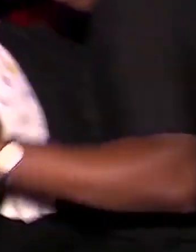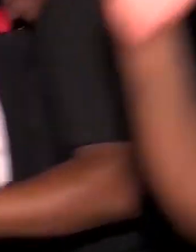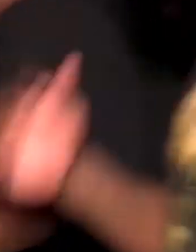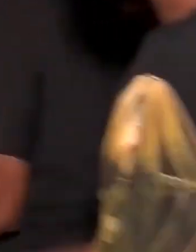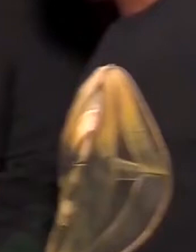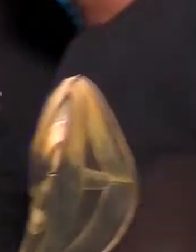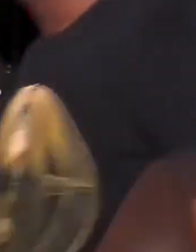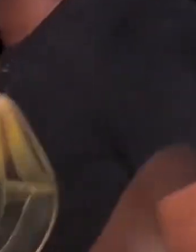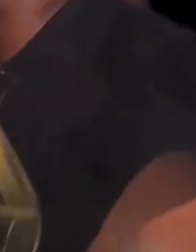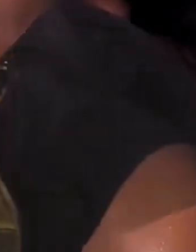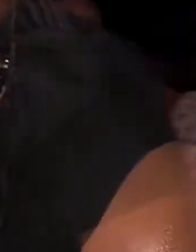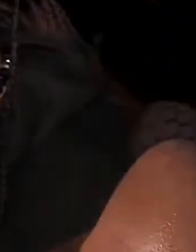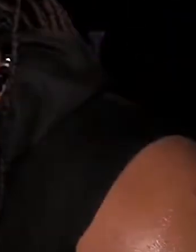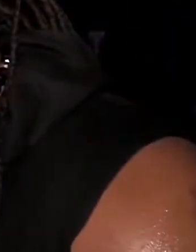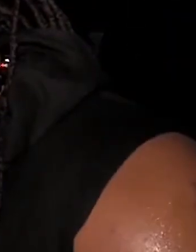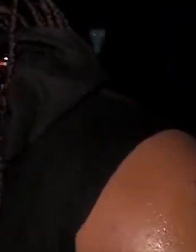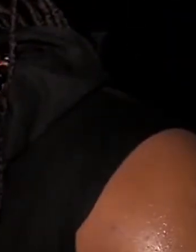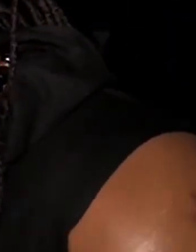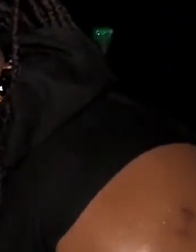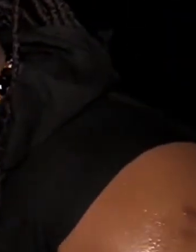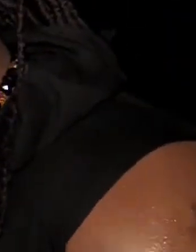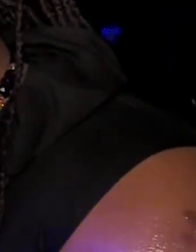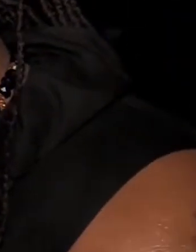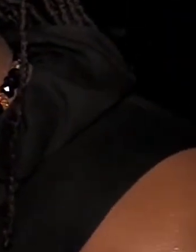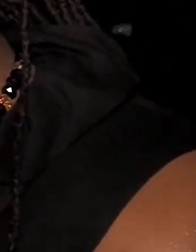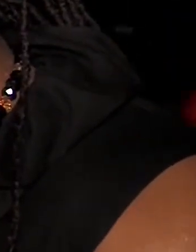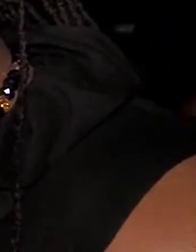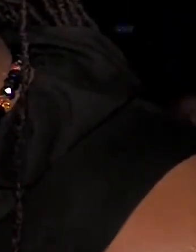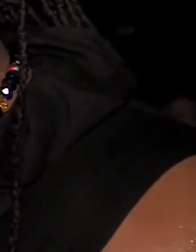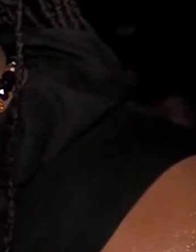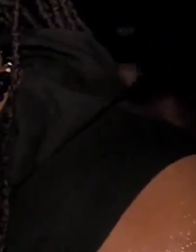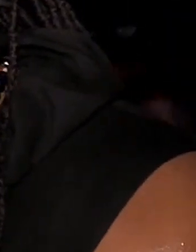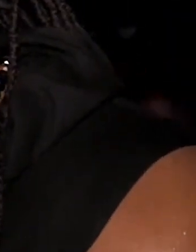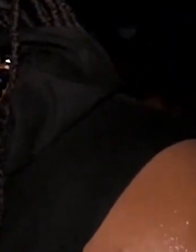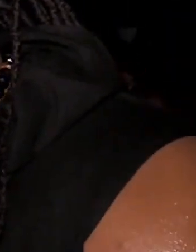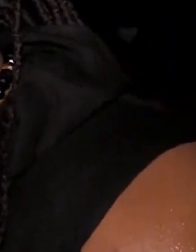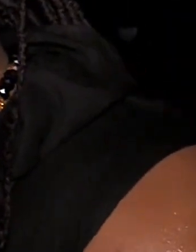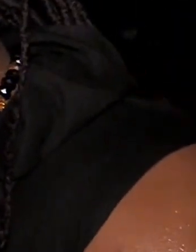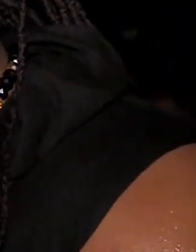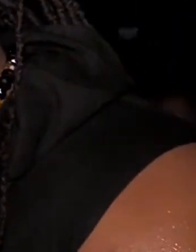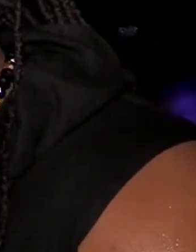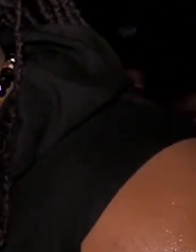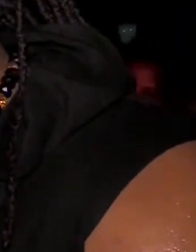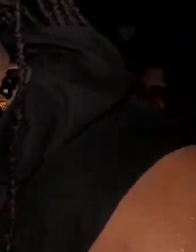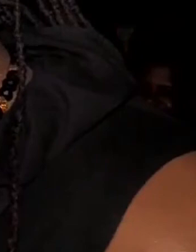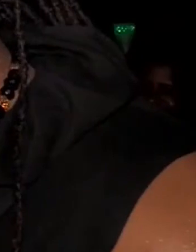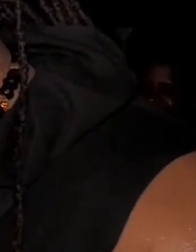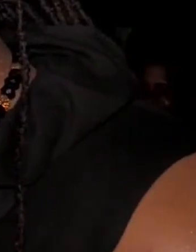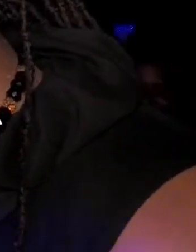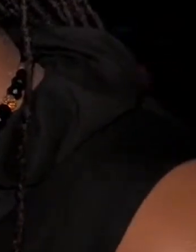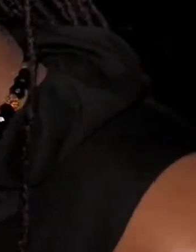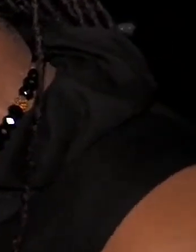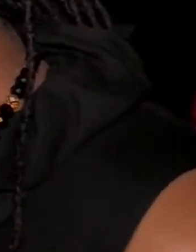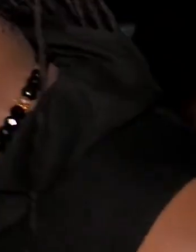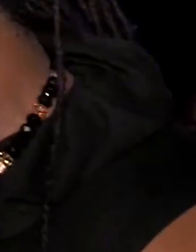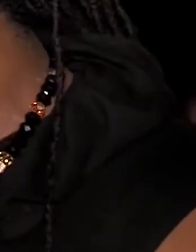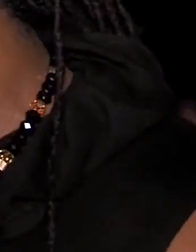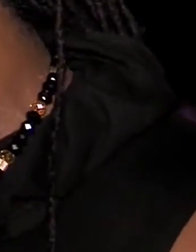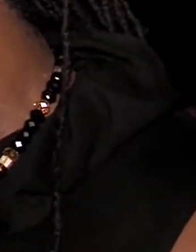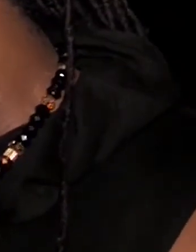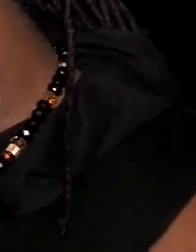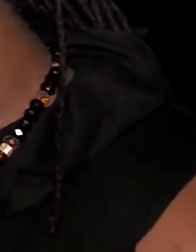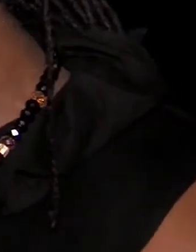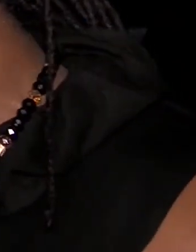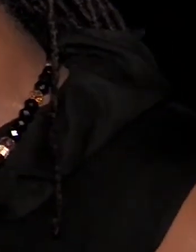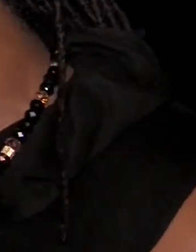It's really, really hard to compare a power song to a sweet soccer song. They both evoke 2 different